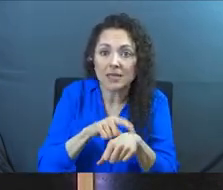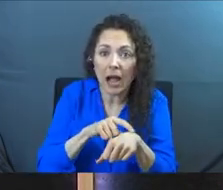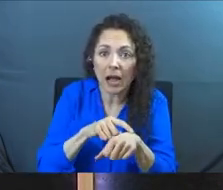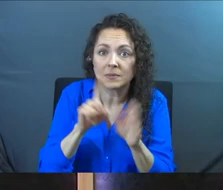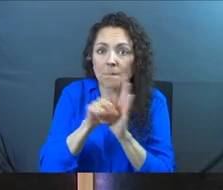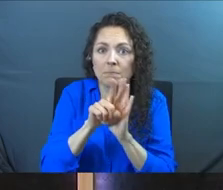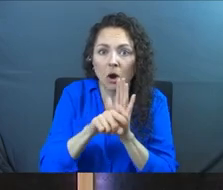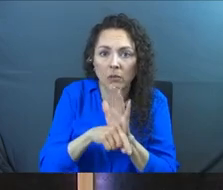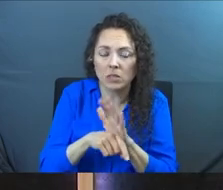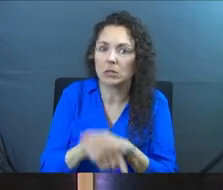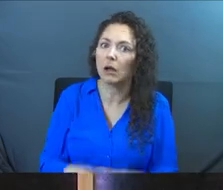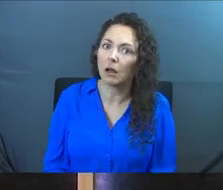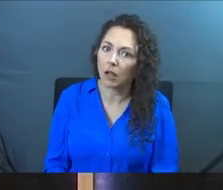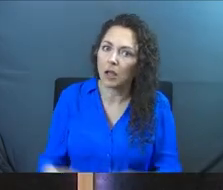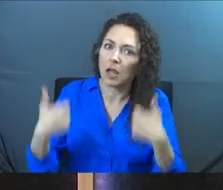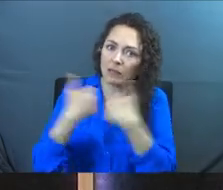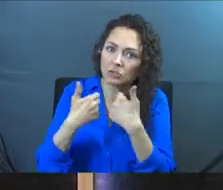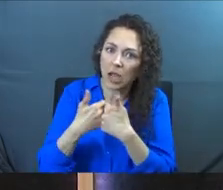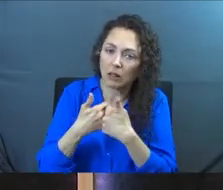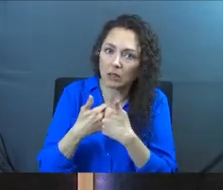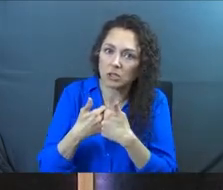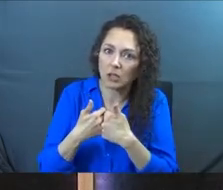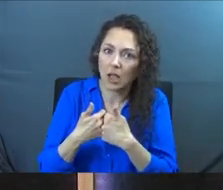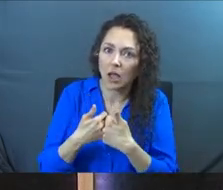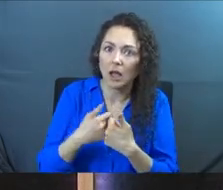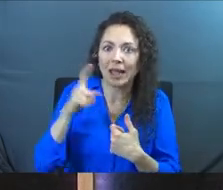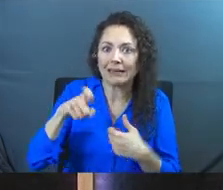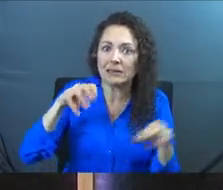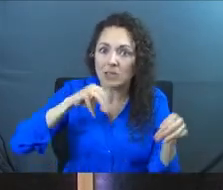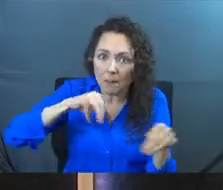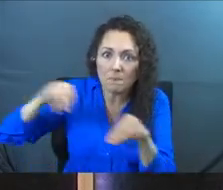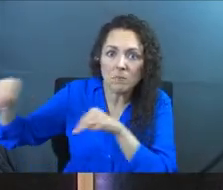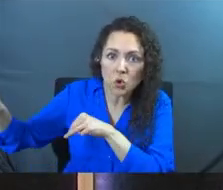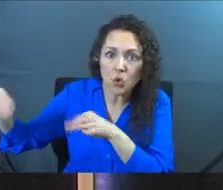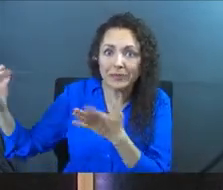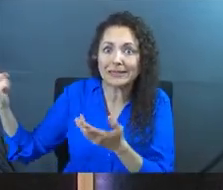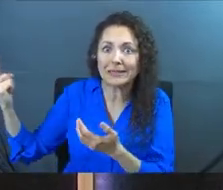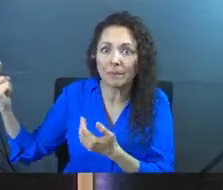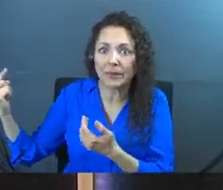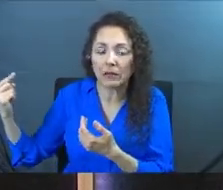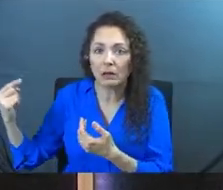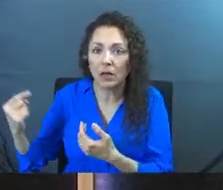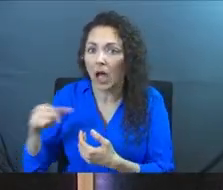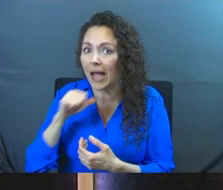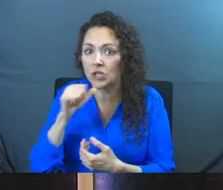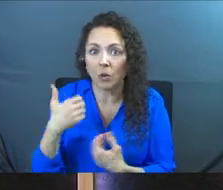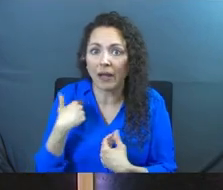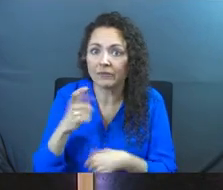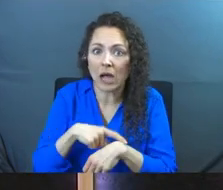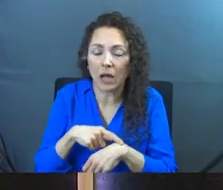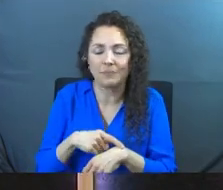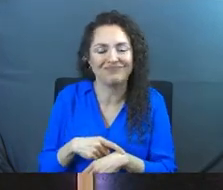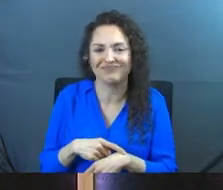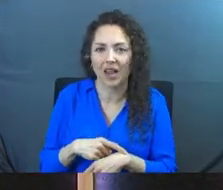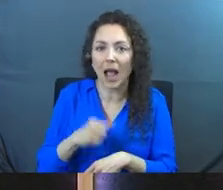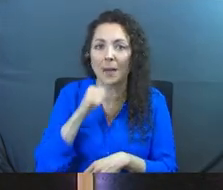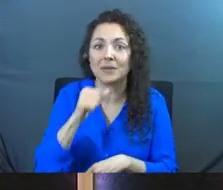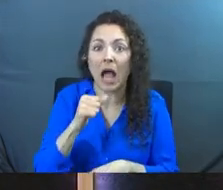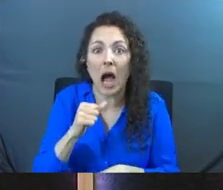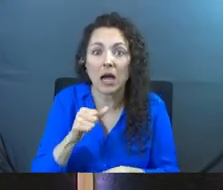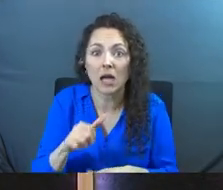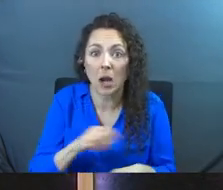I go, do I get rid of this? Does this move? Do I have to sacrifice something to keep following Jesus? And the reality and the answer is